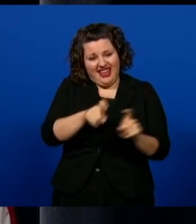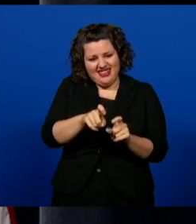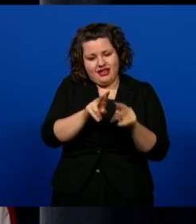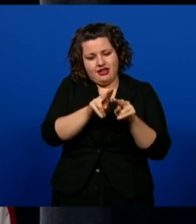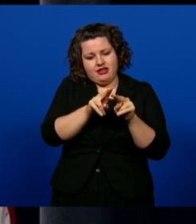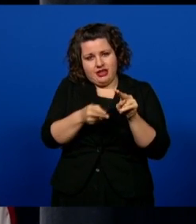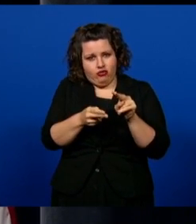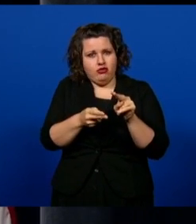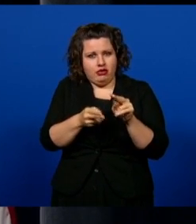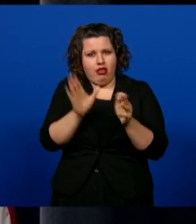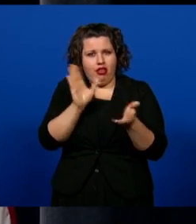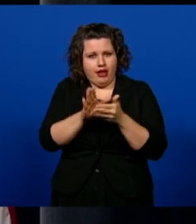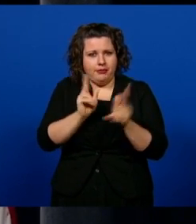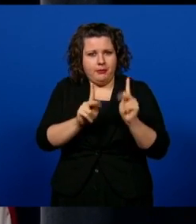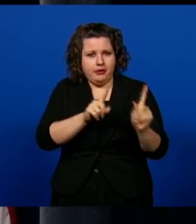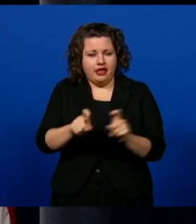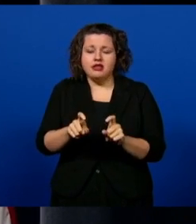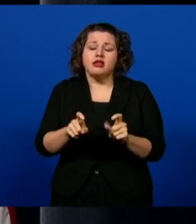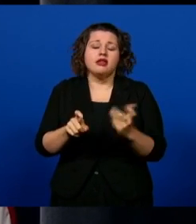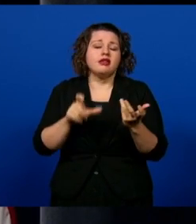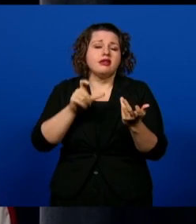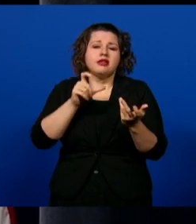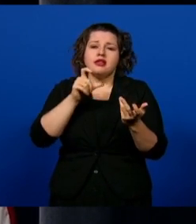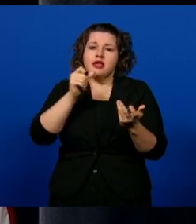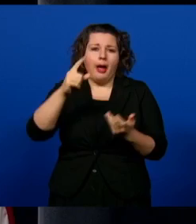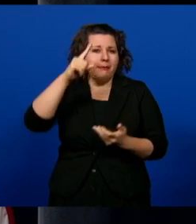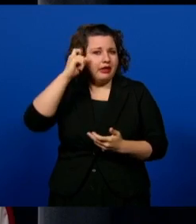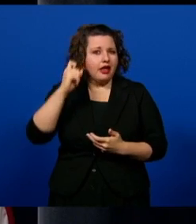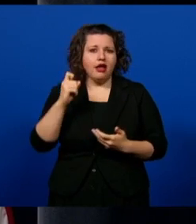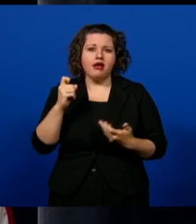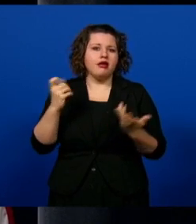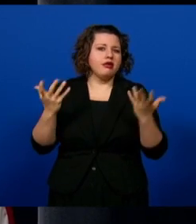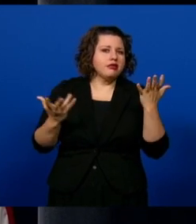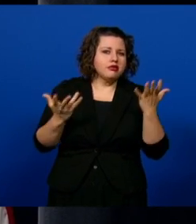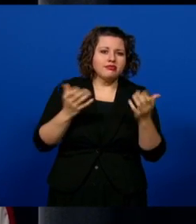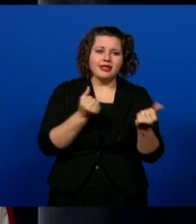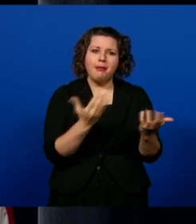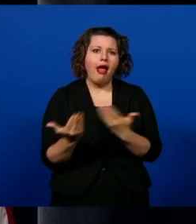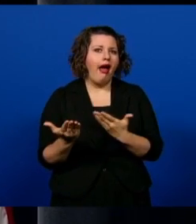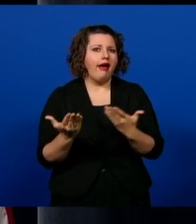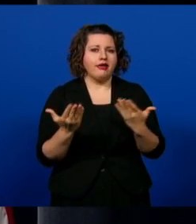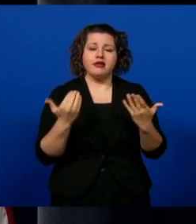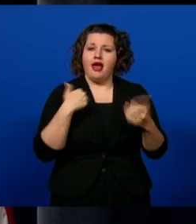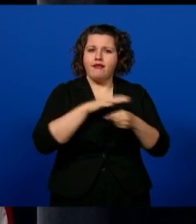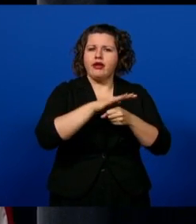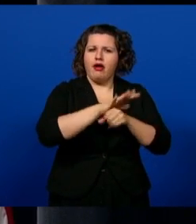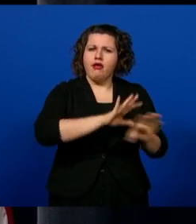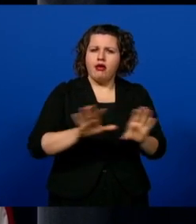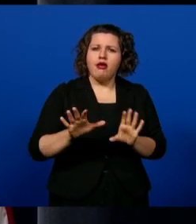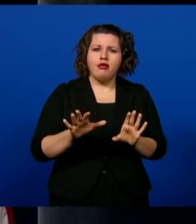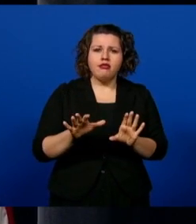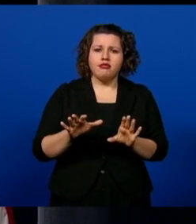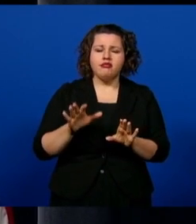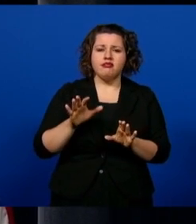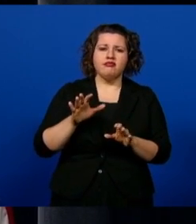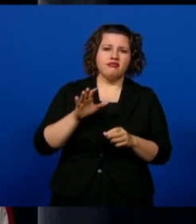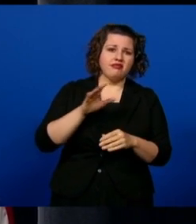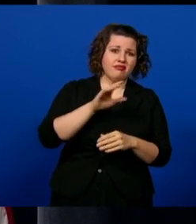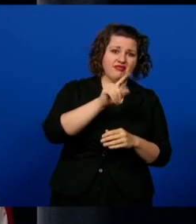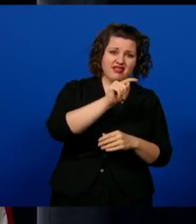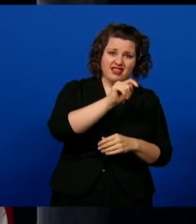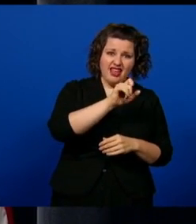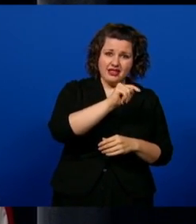that is not a result of any capacity or supply issues through Test Iowa or the state hygienic